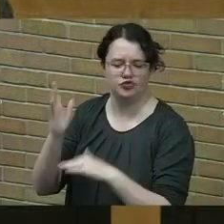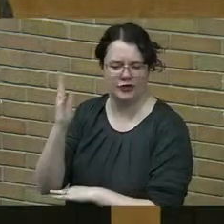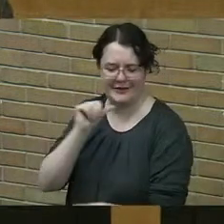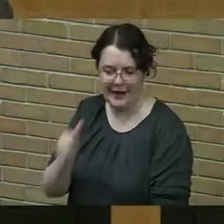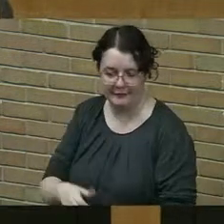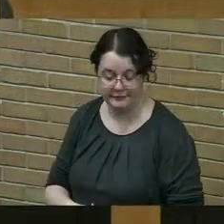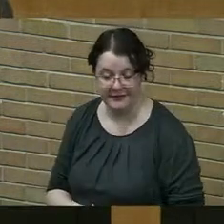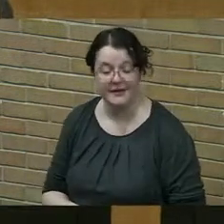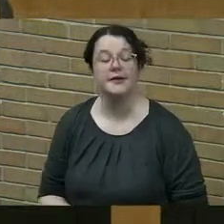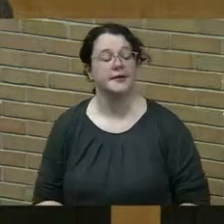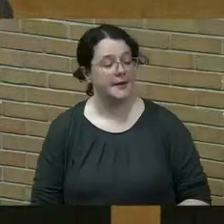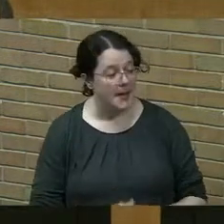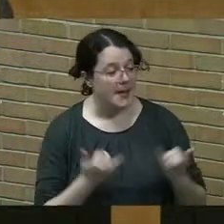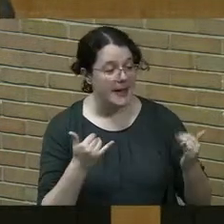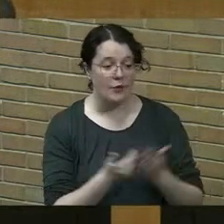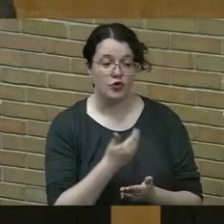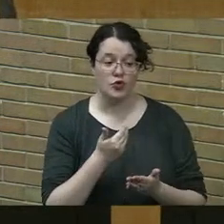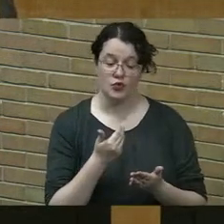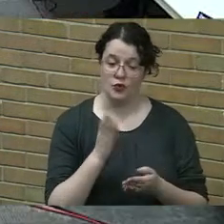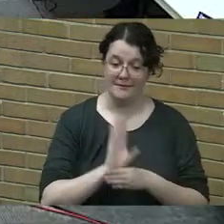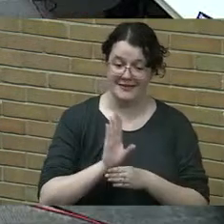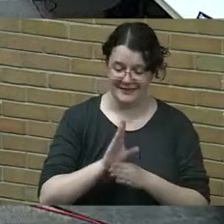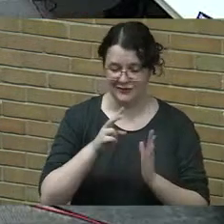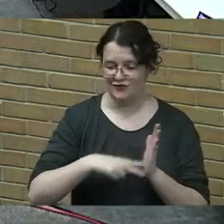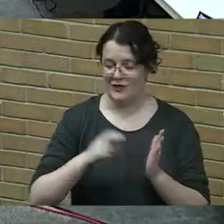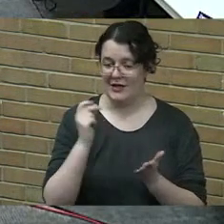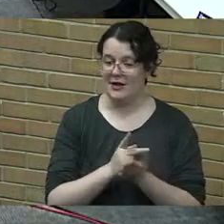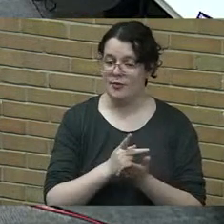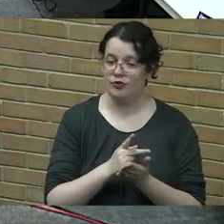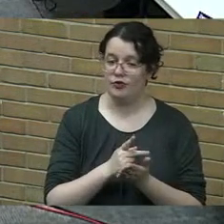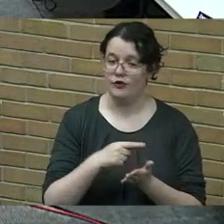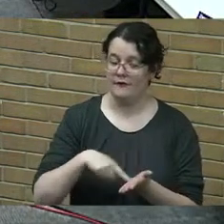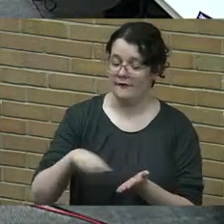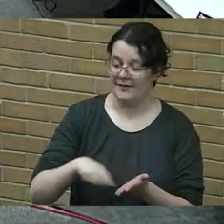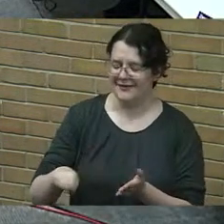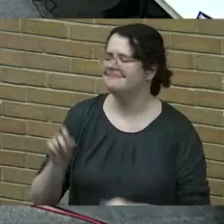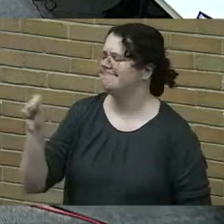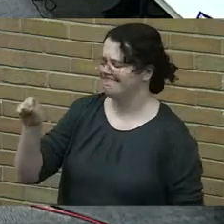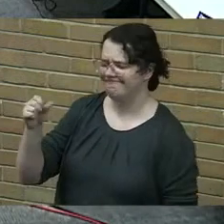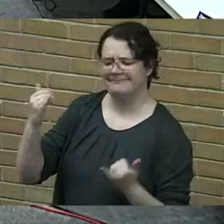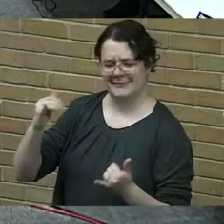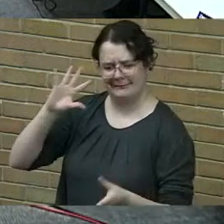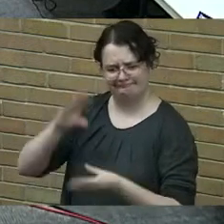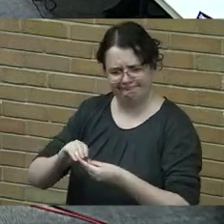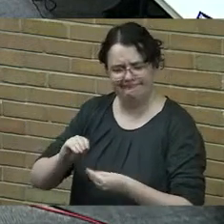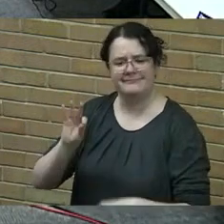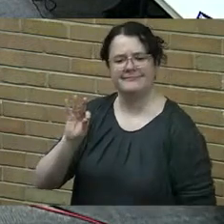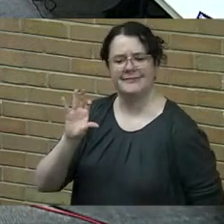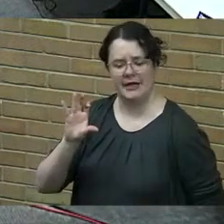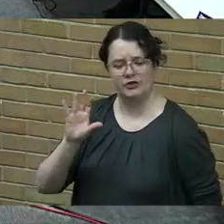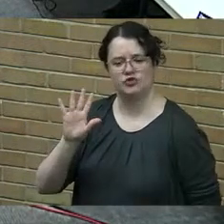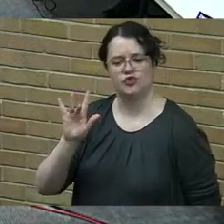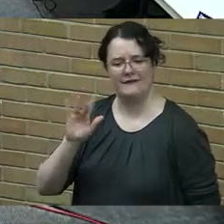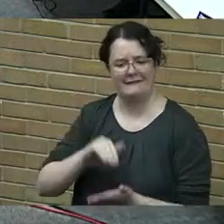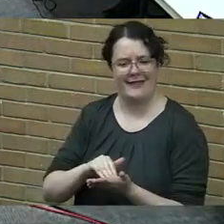reading and approval of claims. Yes, Bill, earlier today I reviewed claims totaling